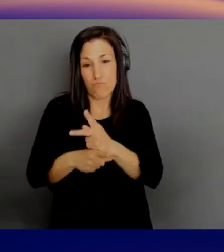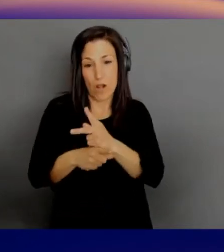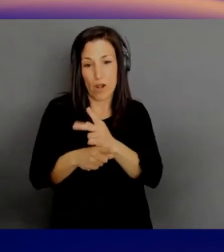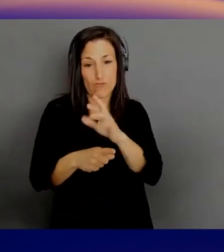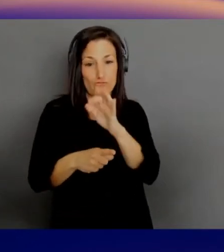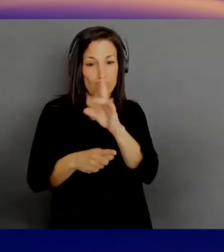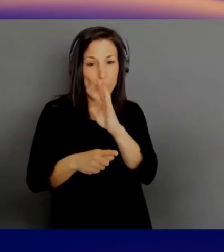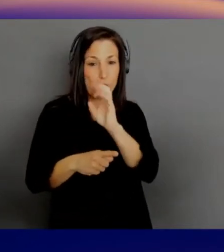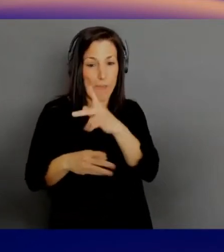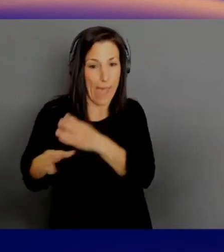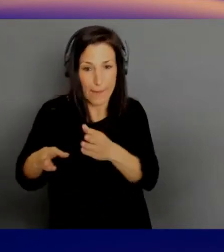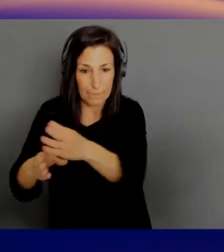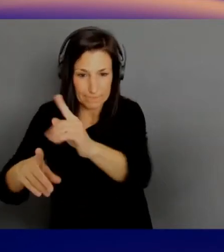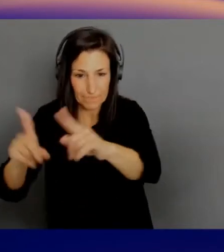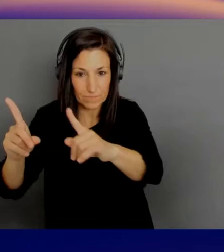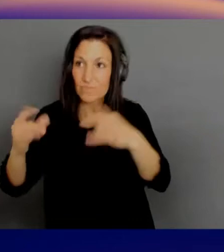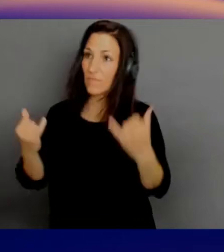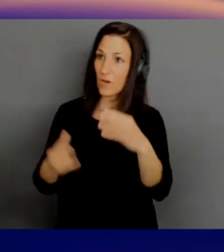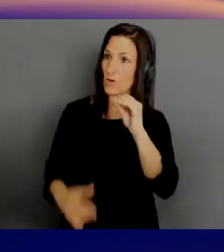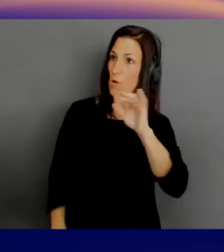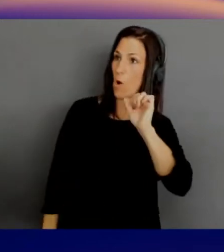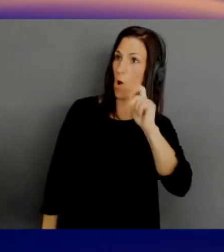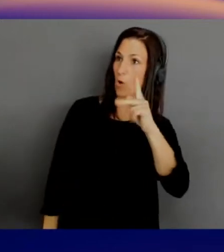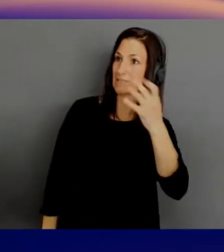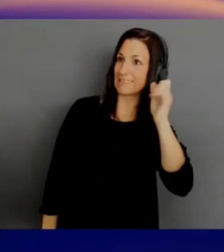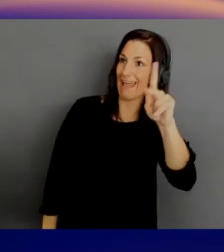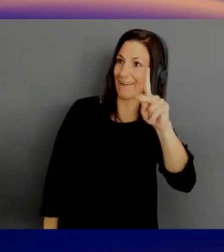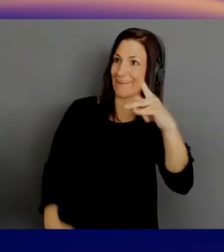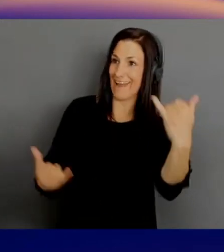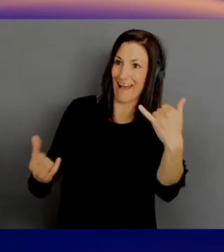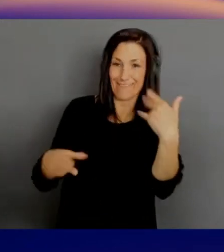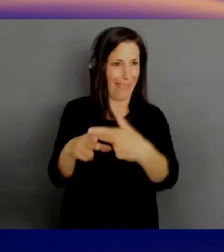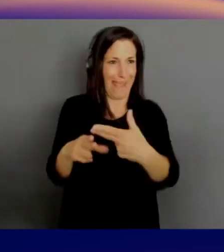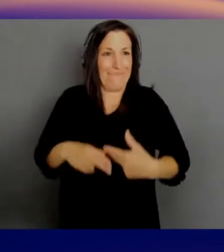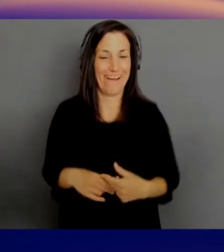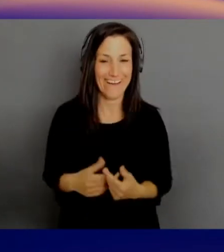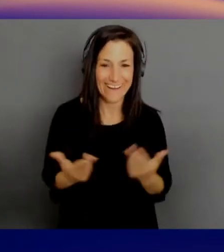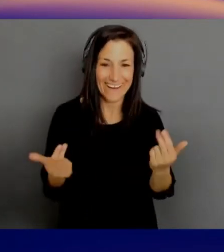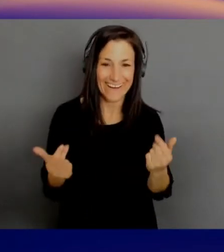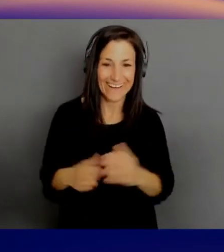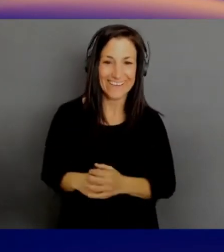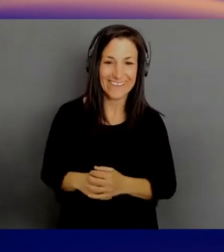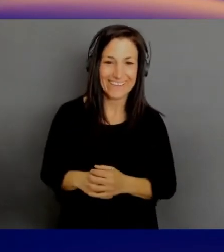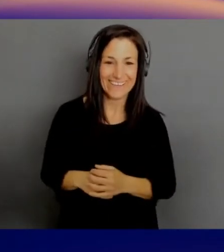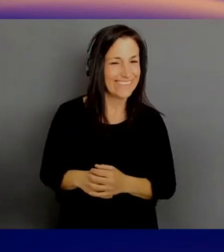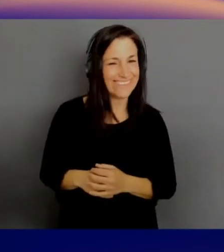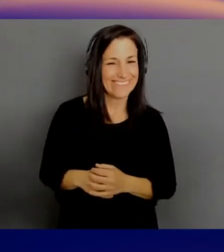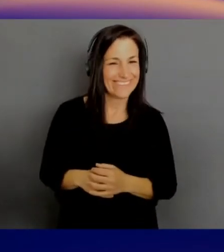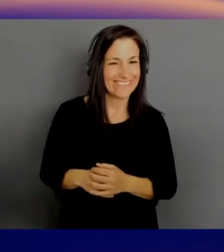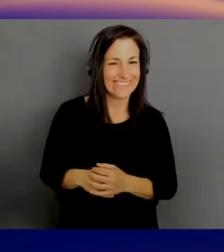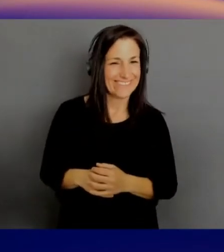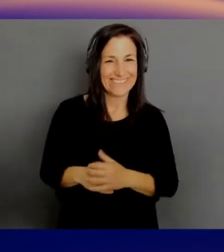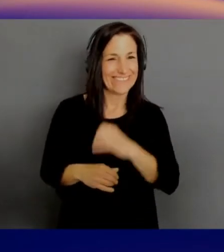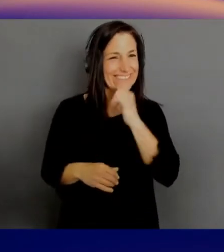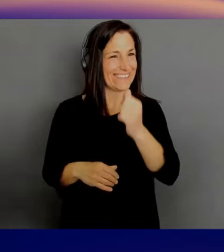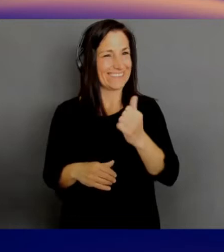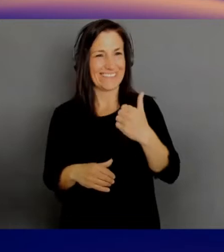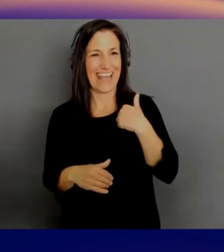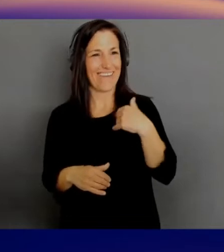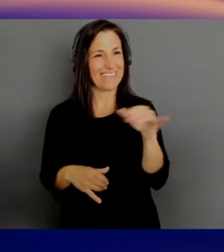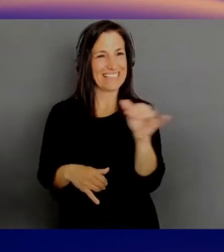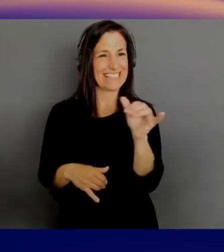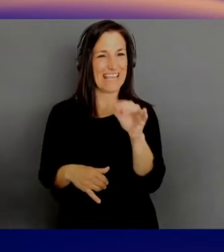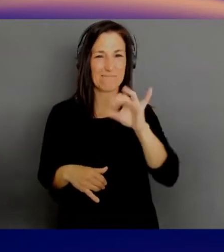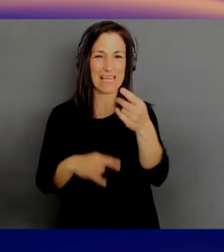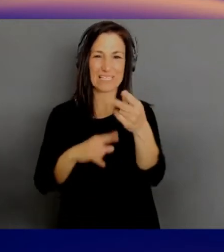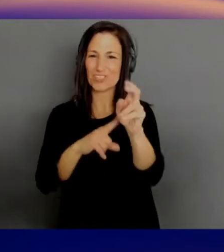stack. Yes. Okay. You can call it that way. Yeah. Doesn't quite have the same No, it Yeah. doesn't. No. cachet as, Right. okay,